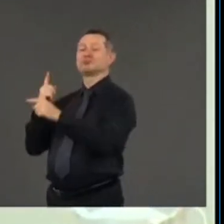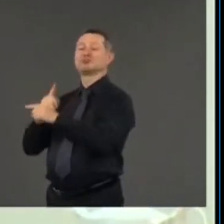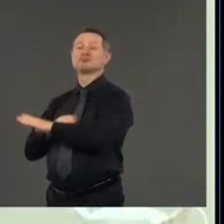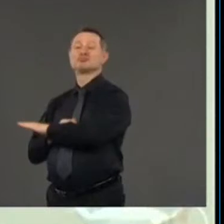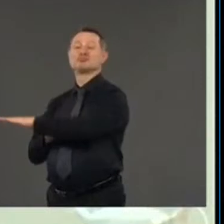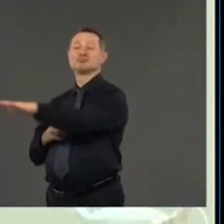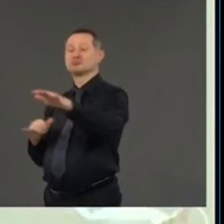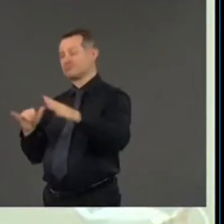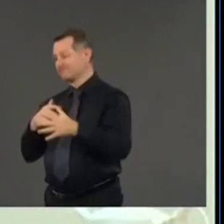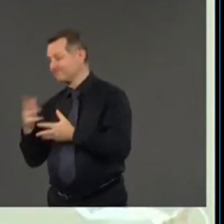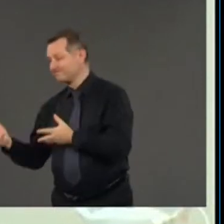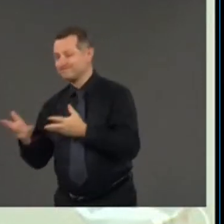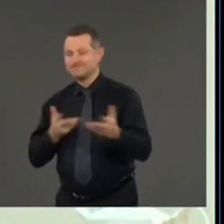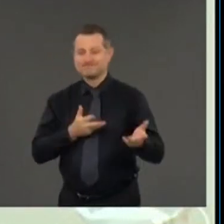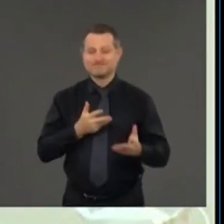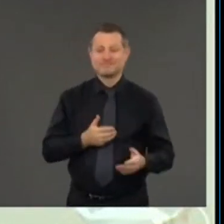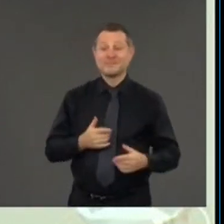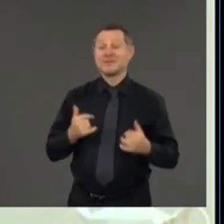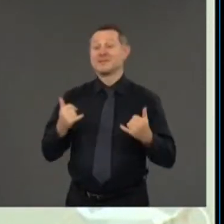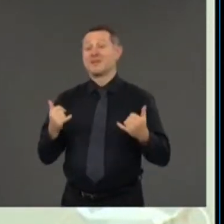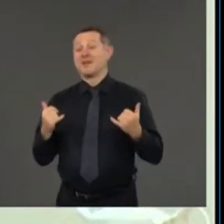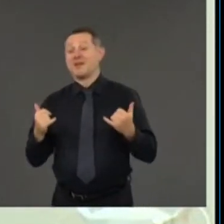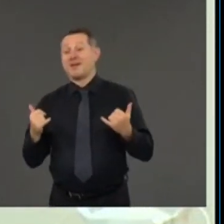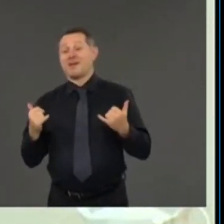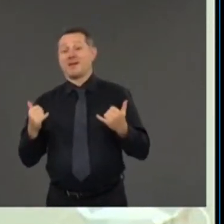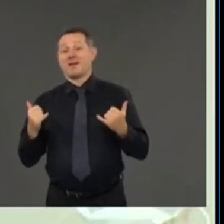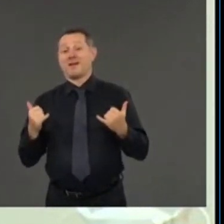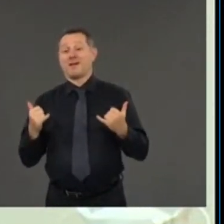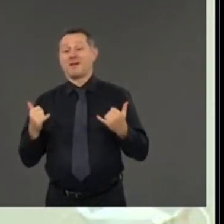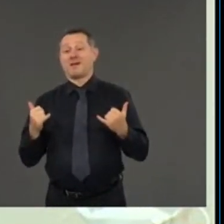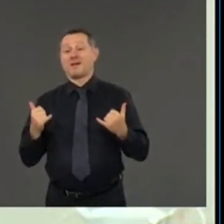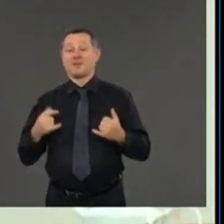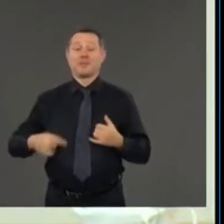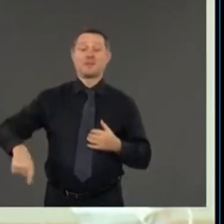Right now, as many of us are talking about all the